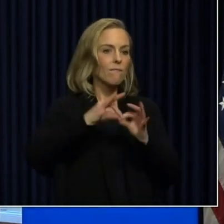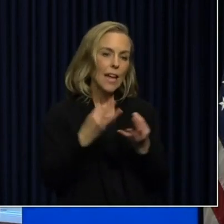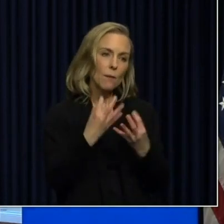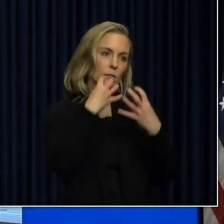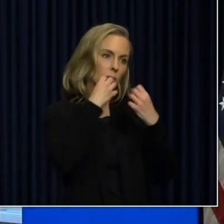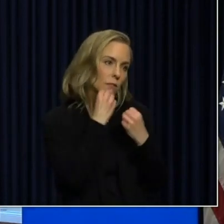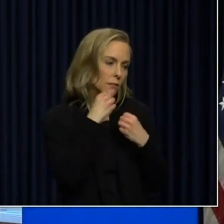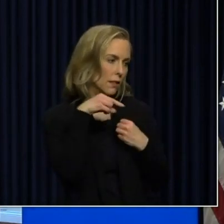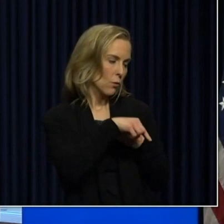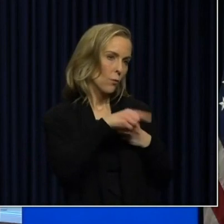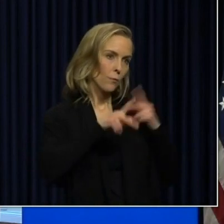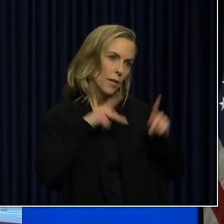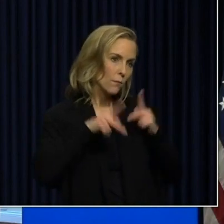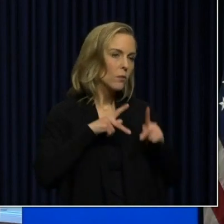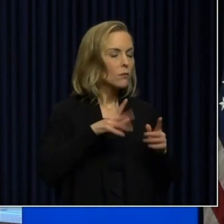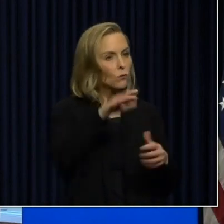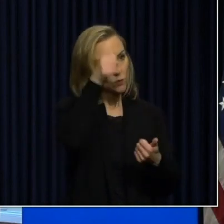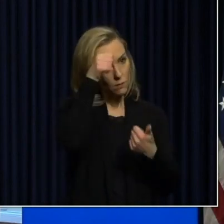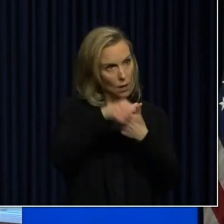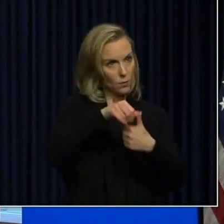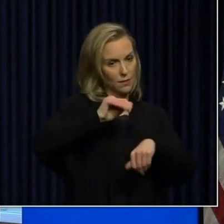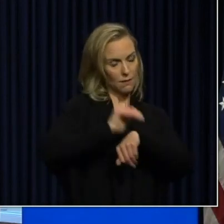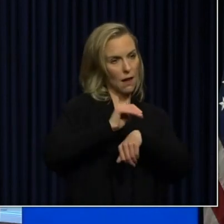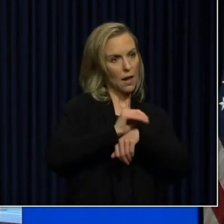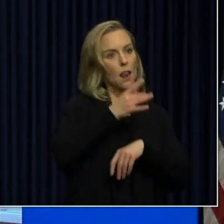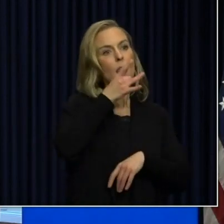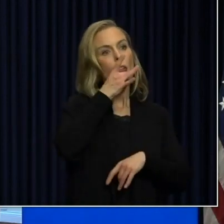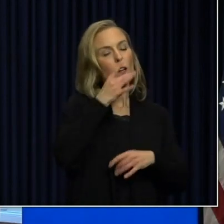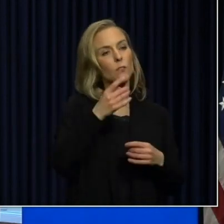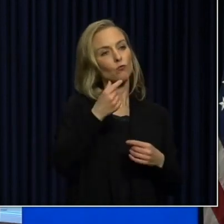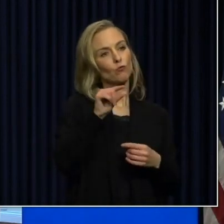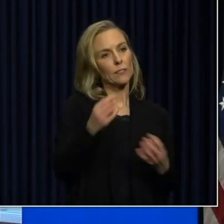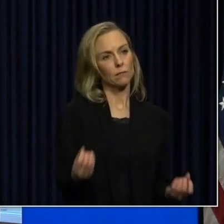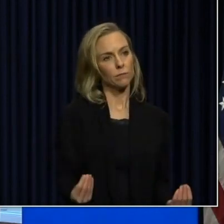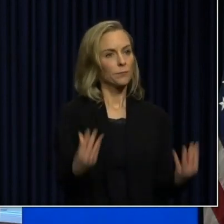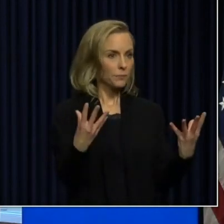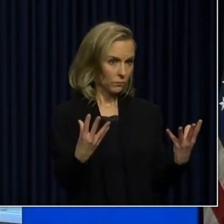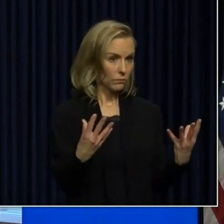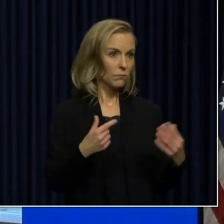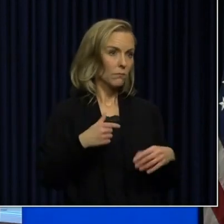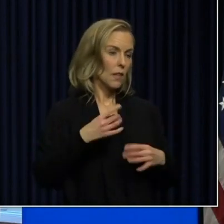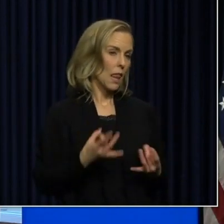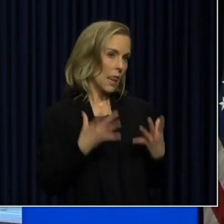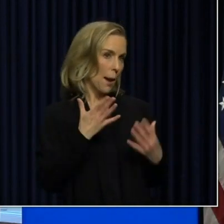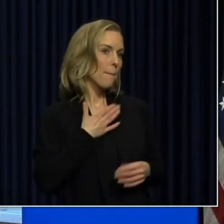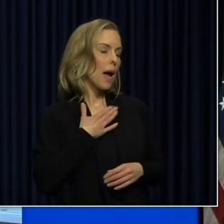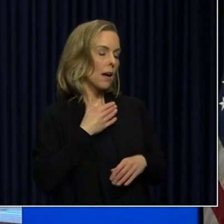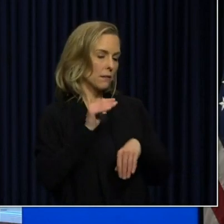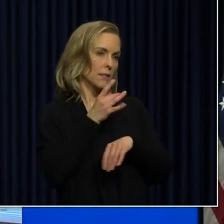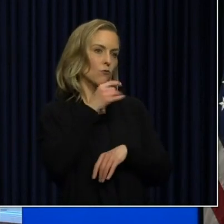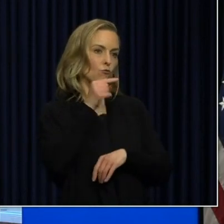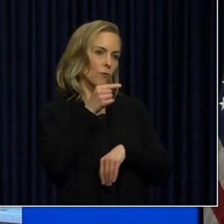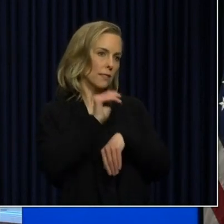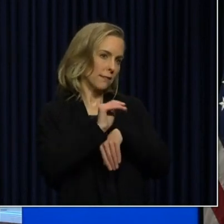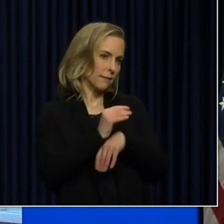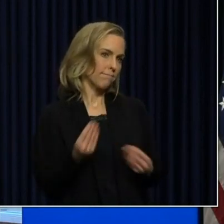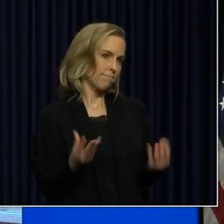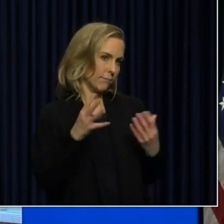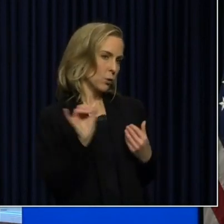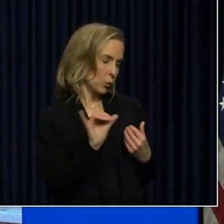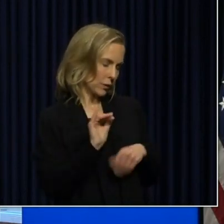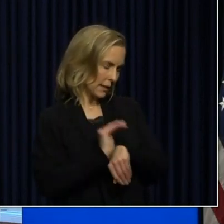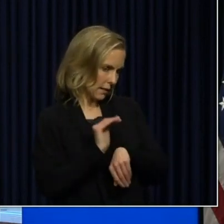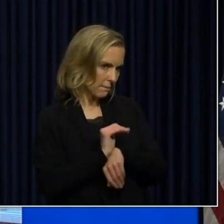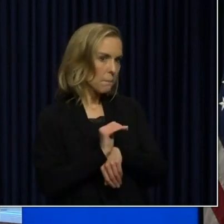So let's remember, let's light up our houses green. I'll be lighting mine up, and we'll light this Capitol up green as well.